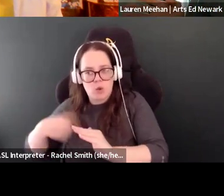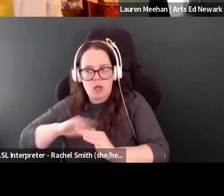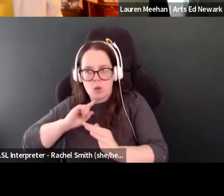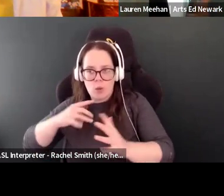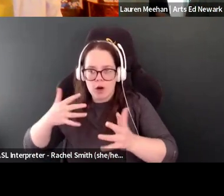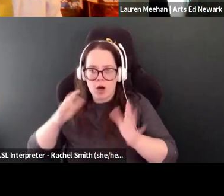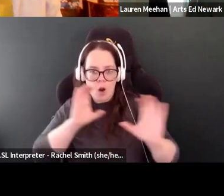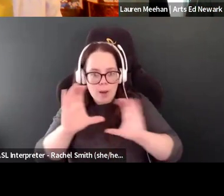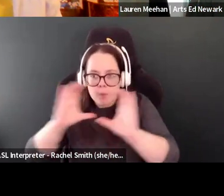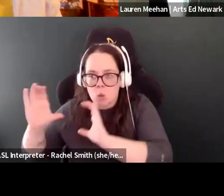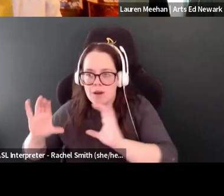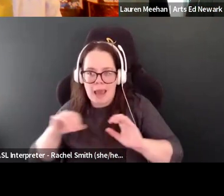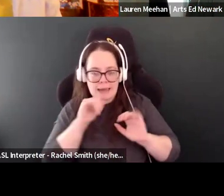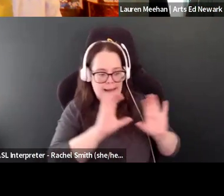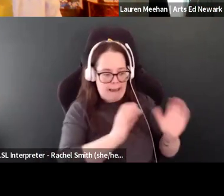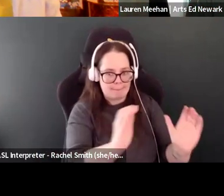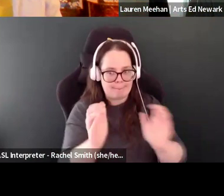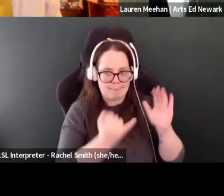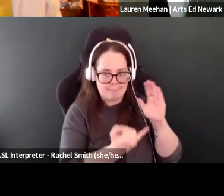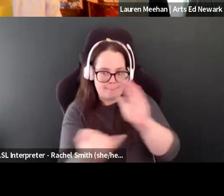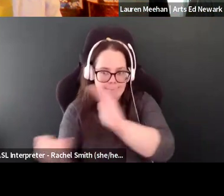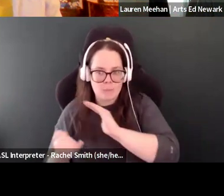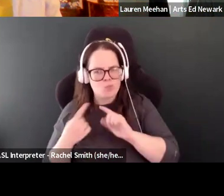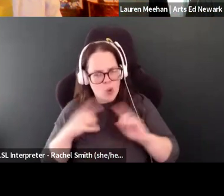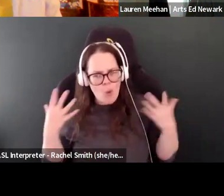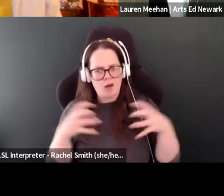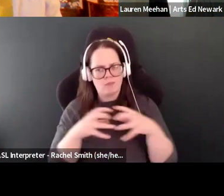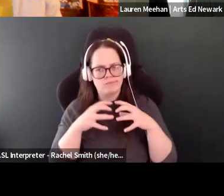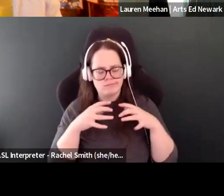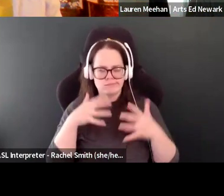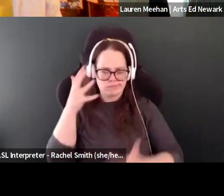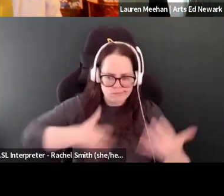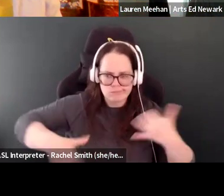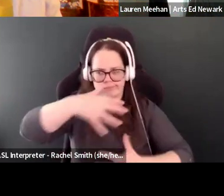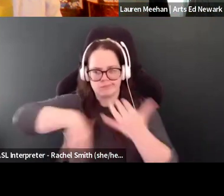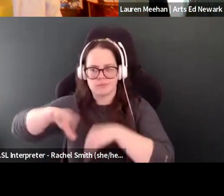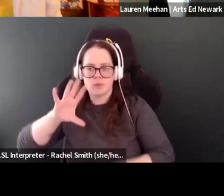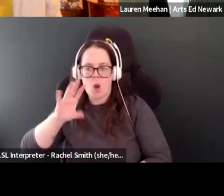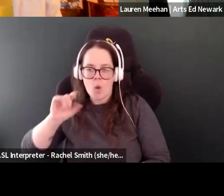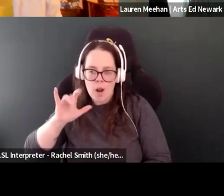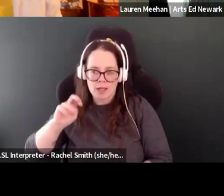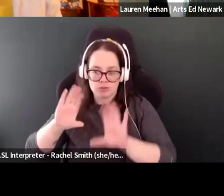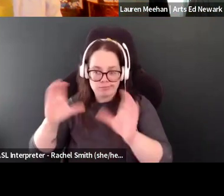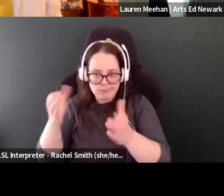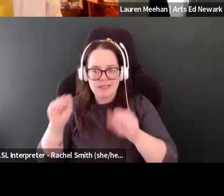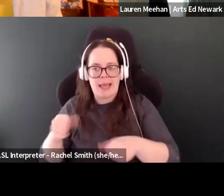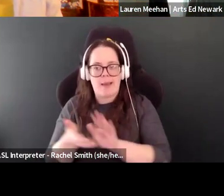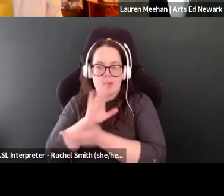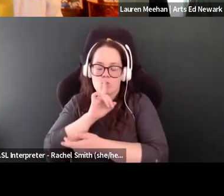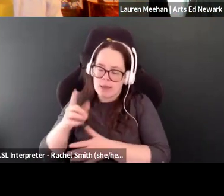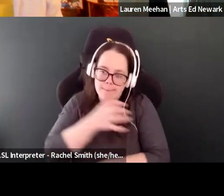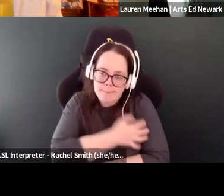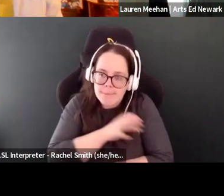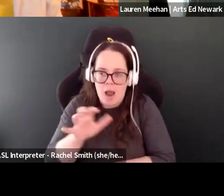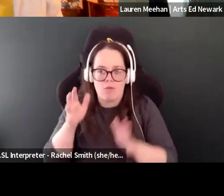these silos. And so coalitions can be a really powerful way to organize people and get